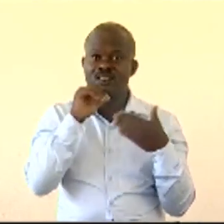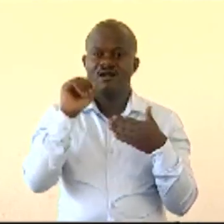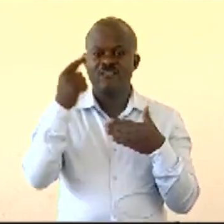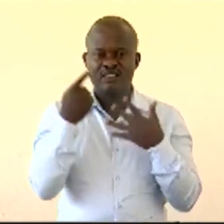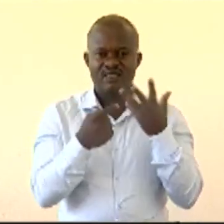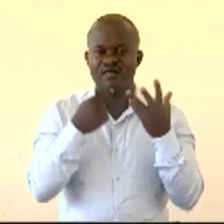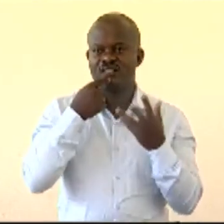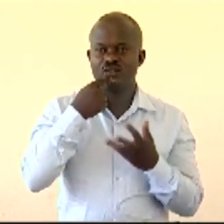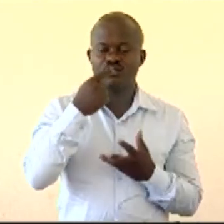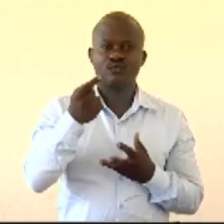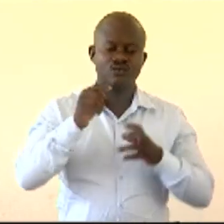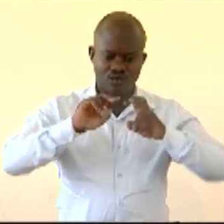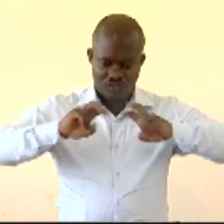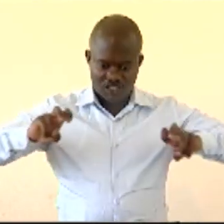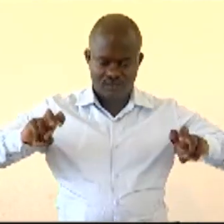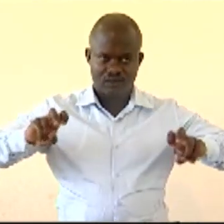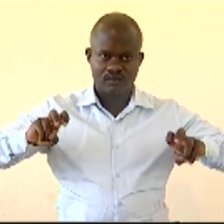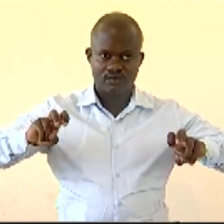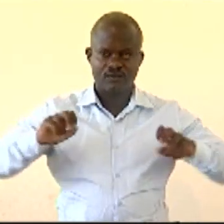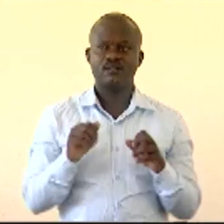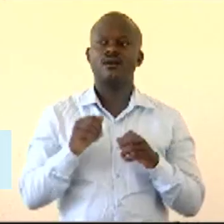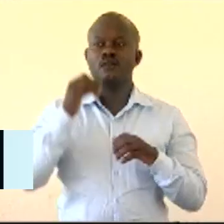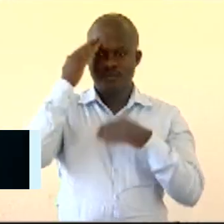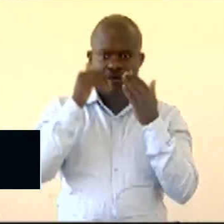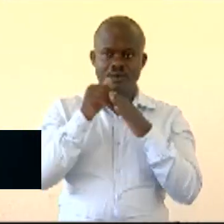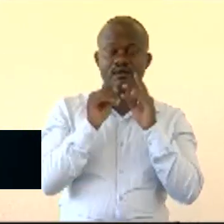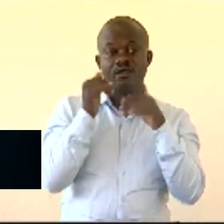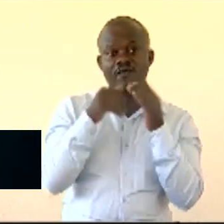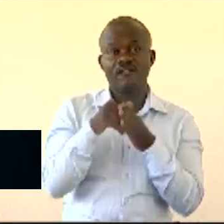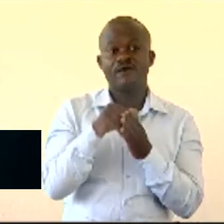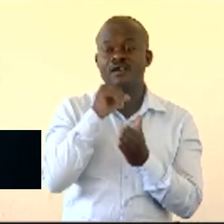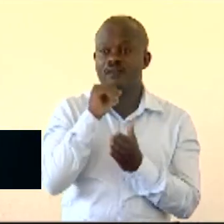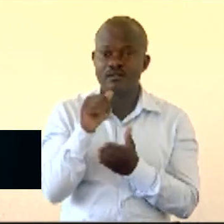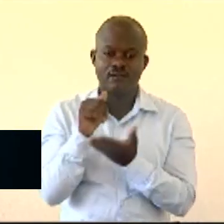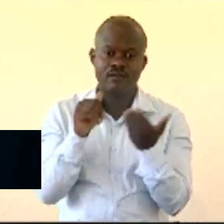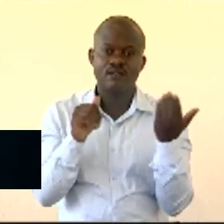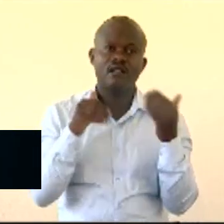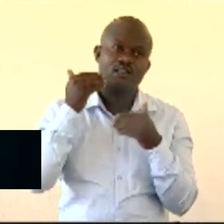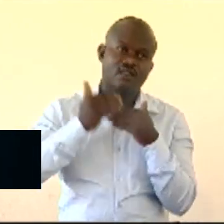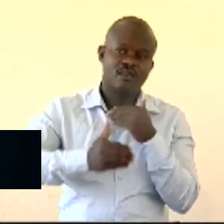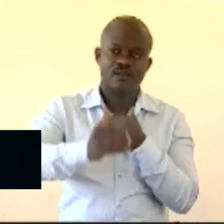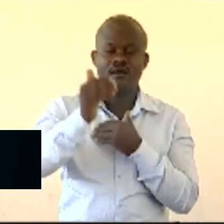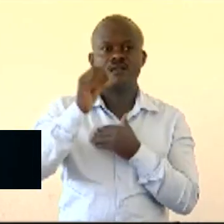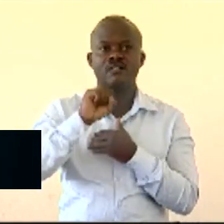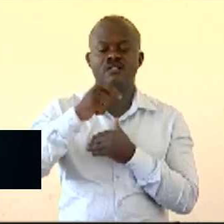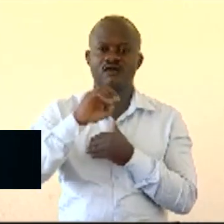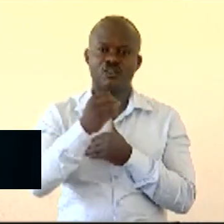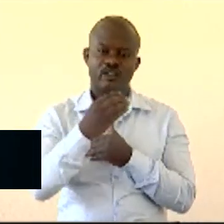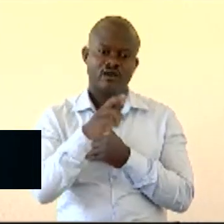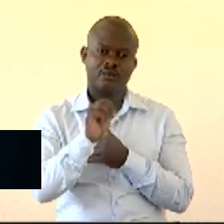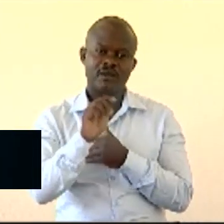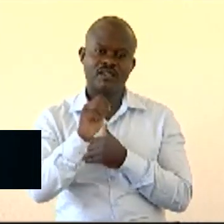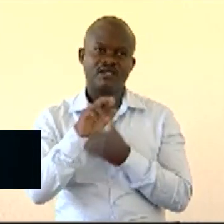to check. Because if the equation is not balanced, then your stoichiometric relationship will